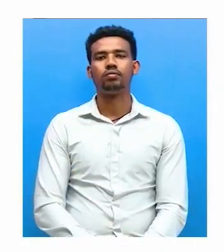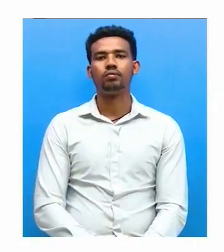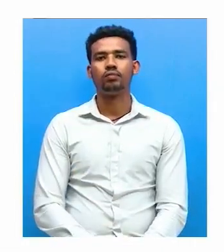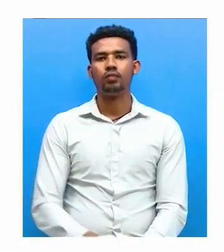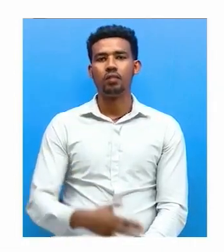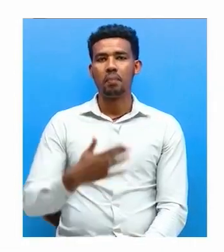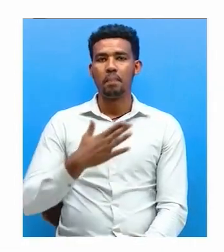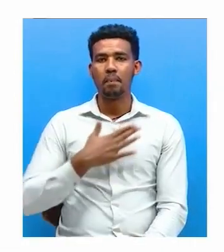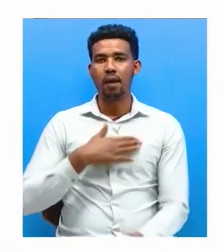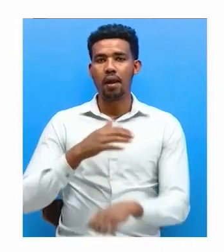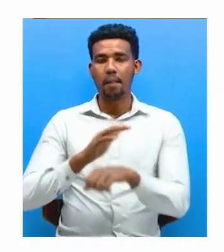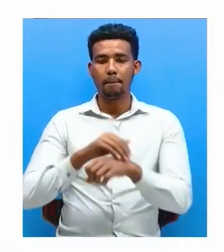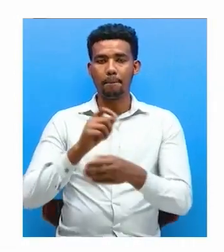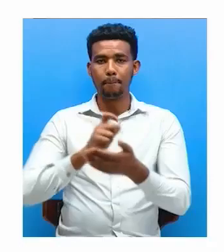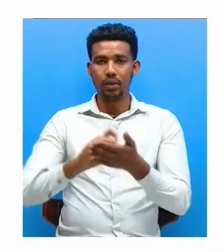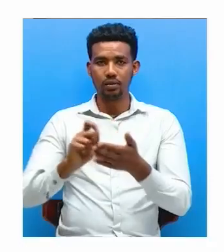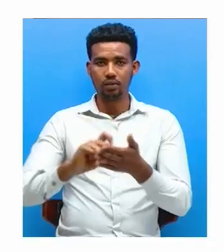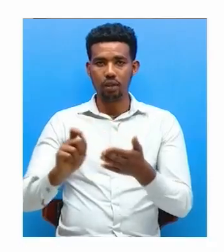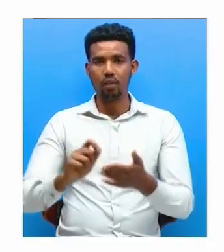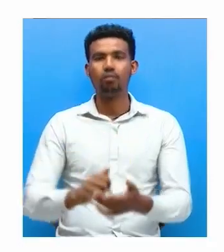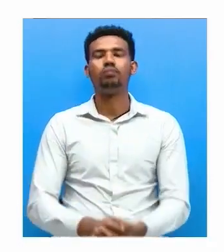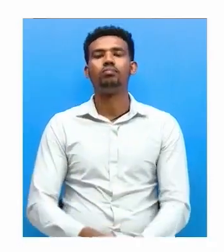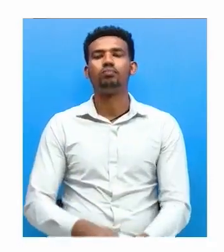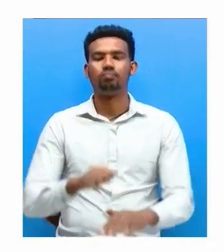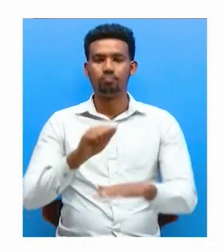my pencil.